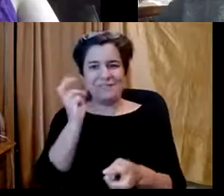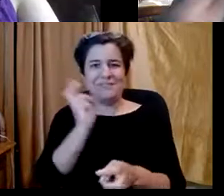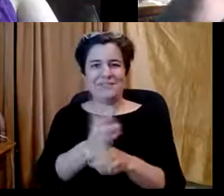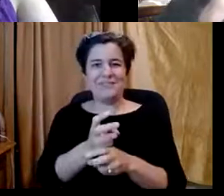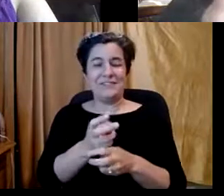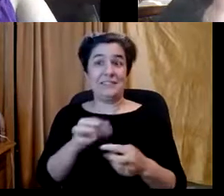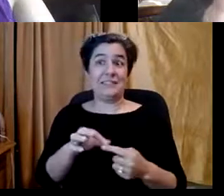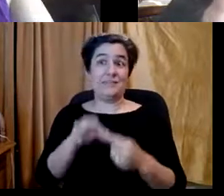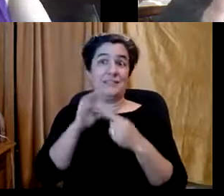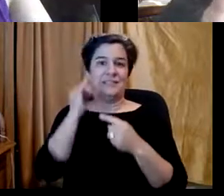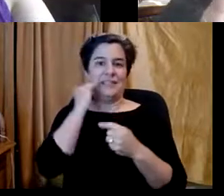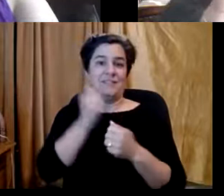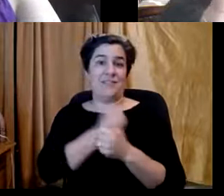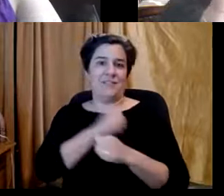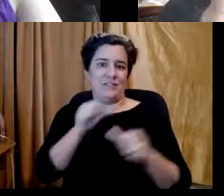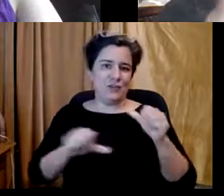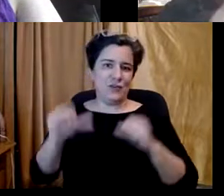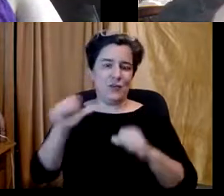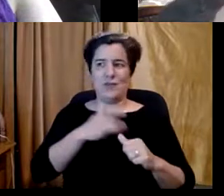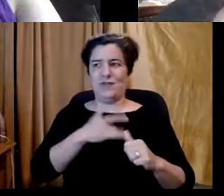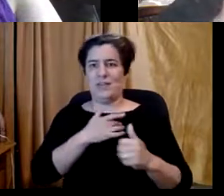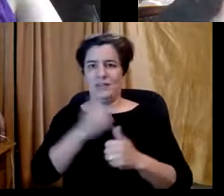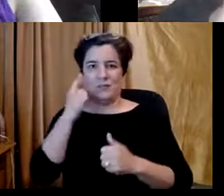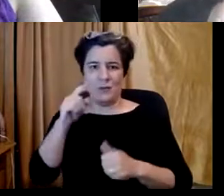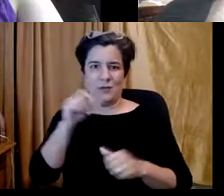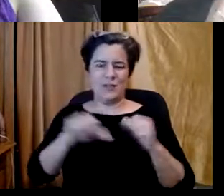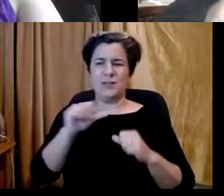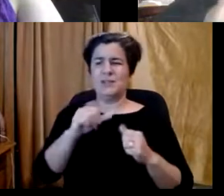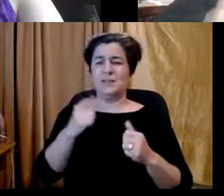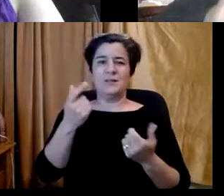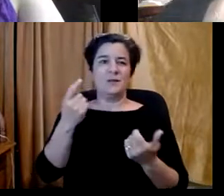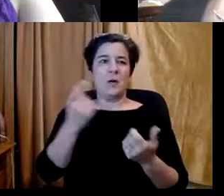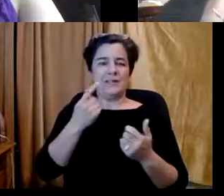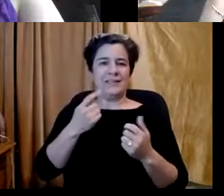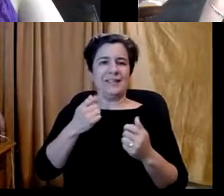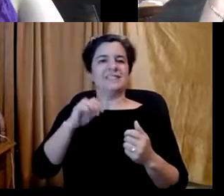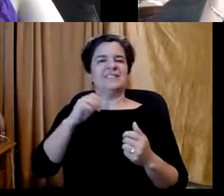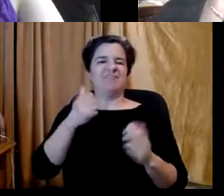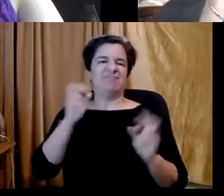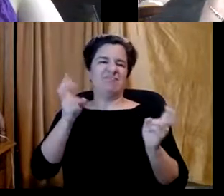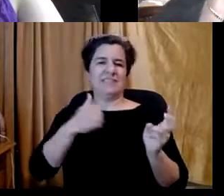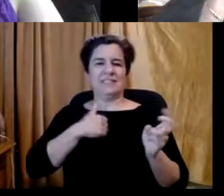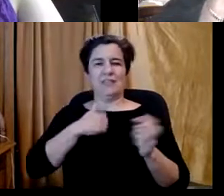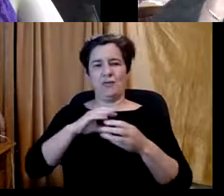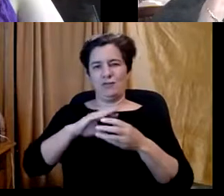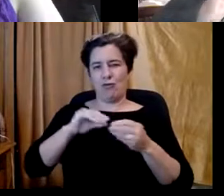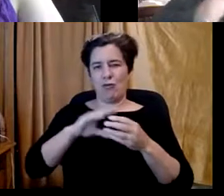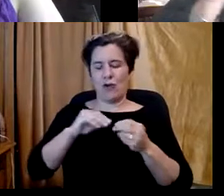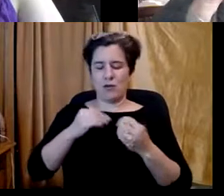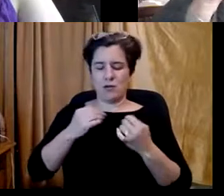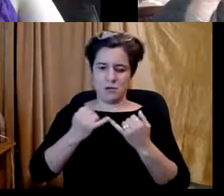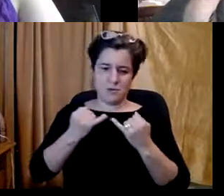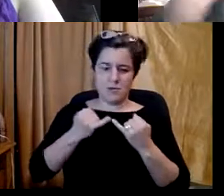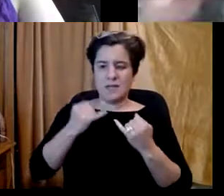and you just keep thinking, well, if they just change, but if I just hold on for another year, he's going to grow up and he's